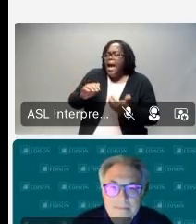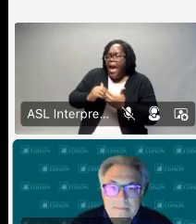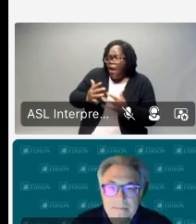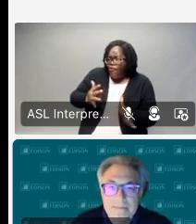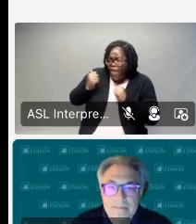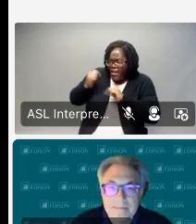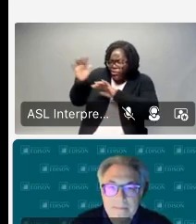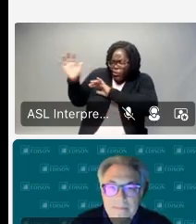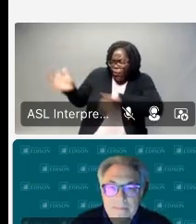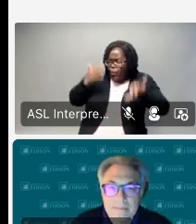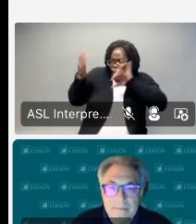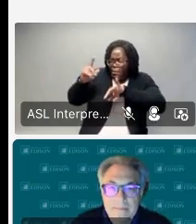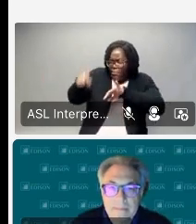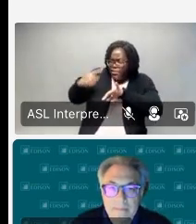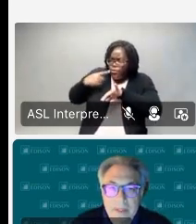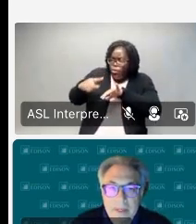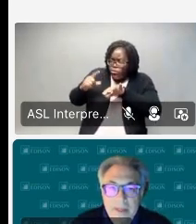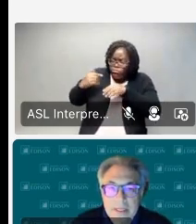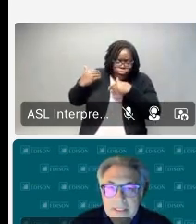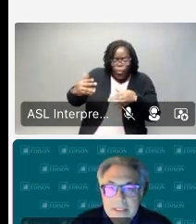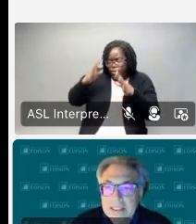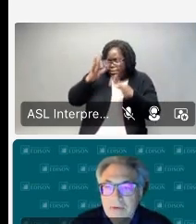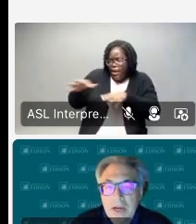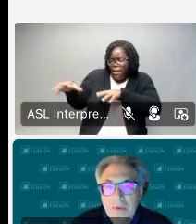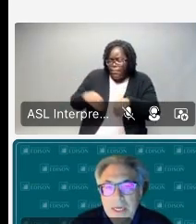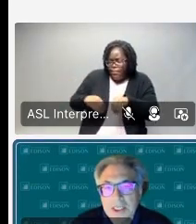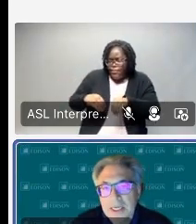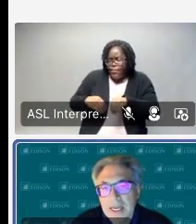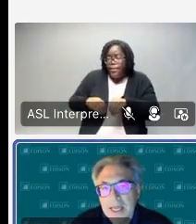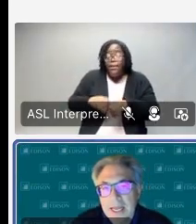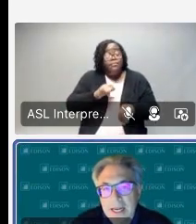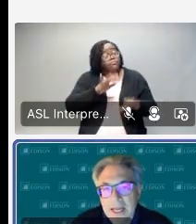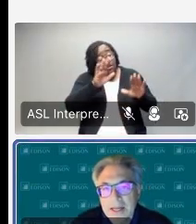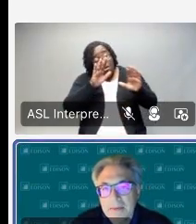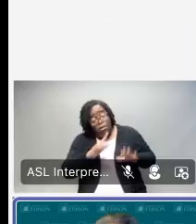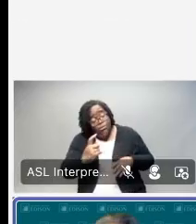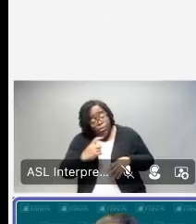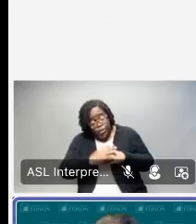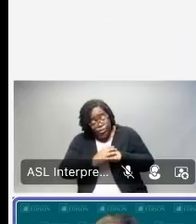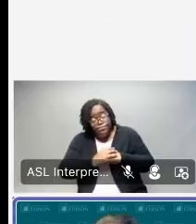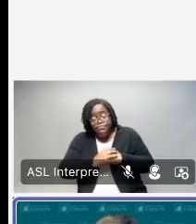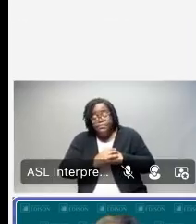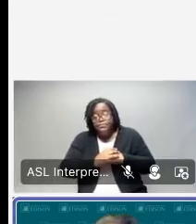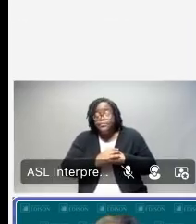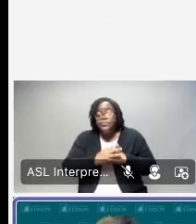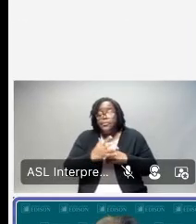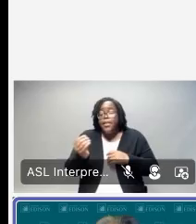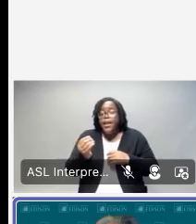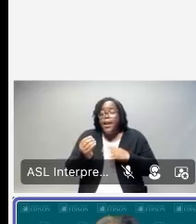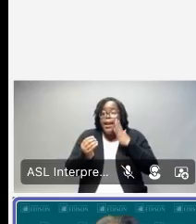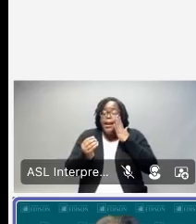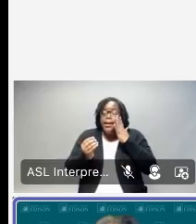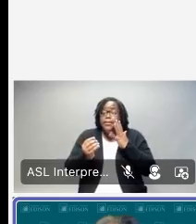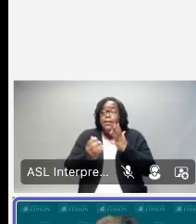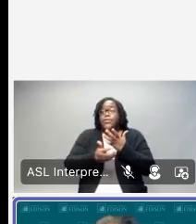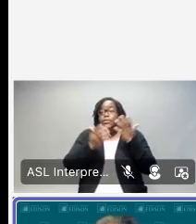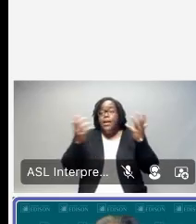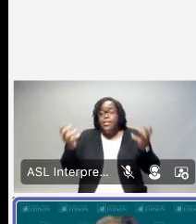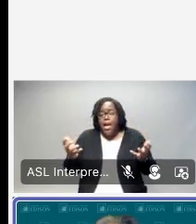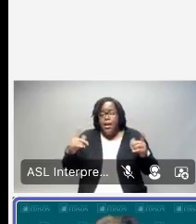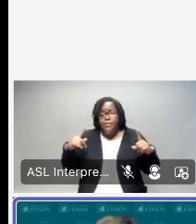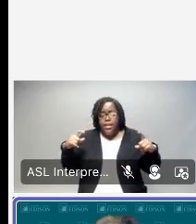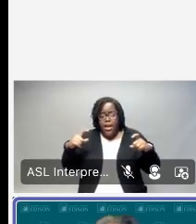wind have to be to turn off power? So that's a great question, and there's a lot of